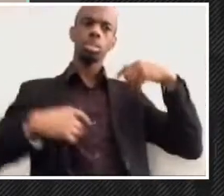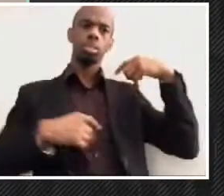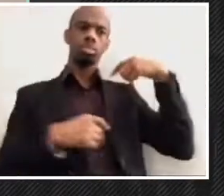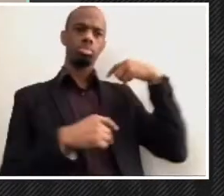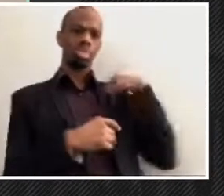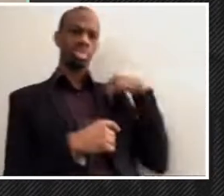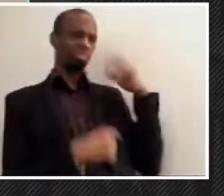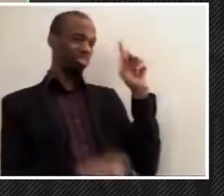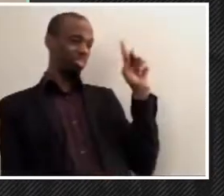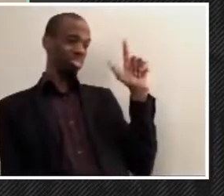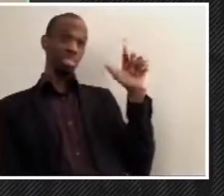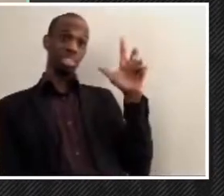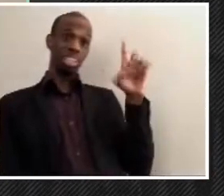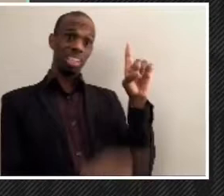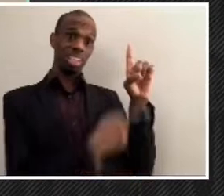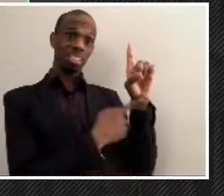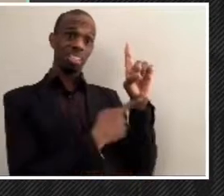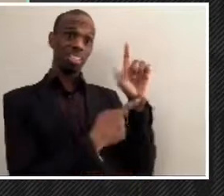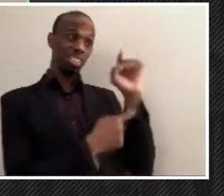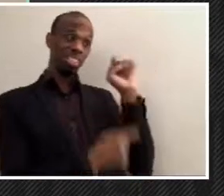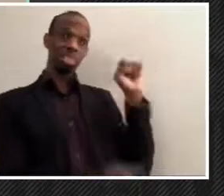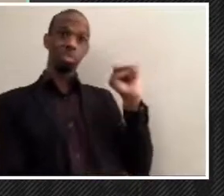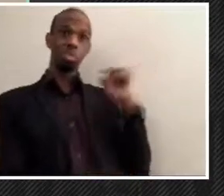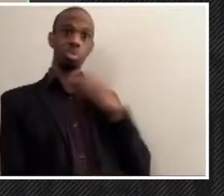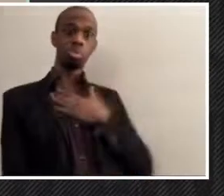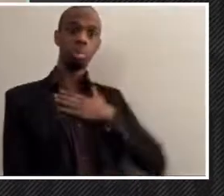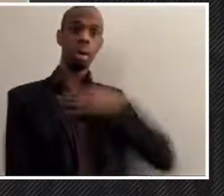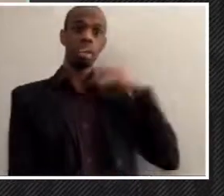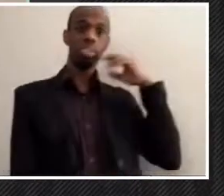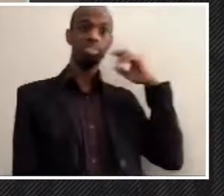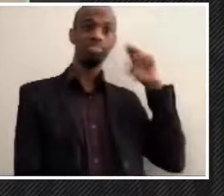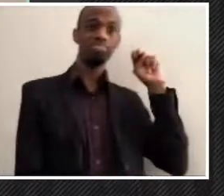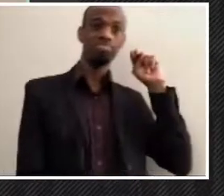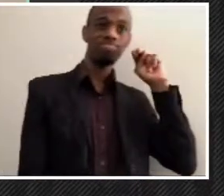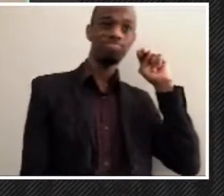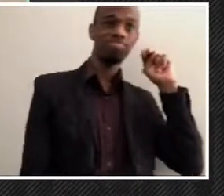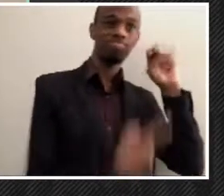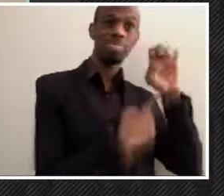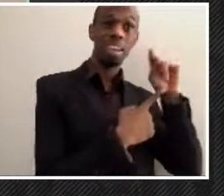but Khalif was my nephew. Khalif was my brother who spent 22